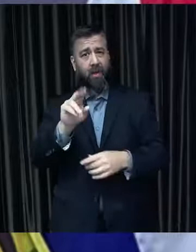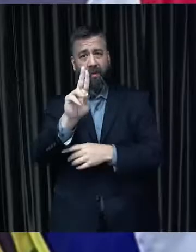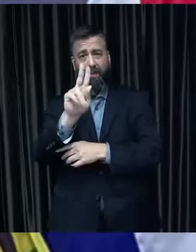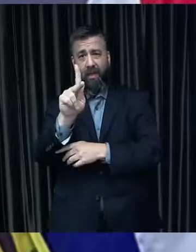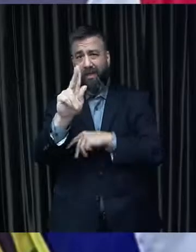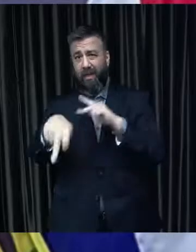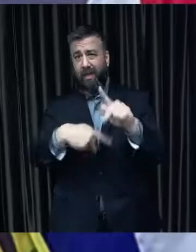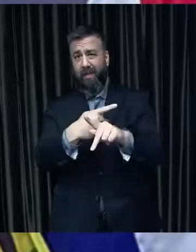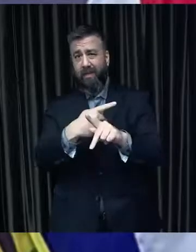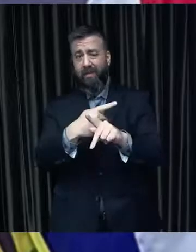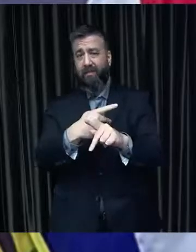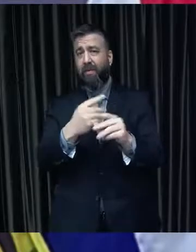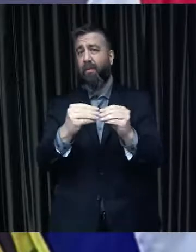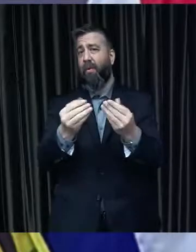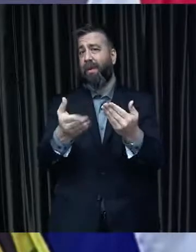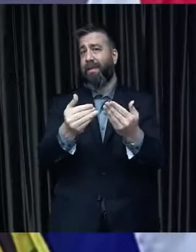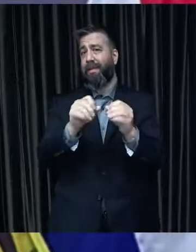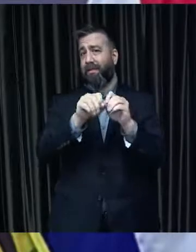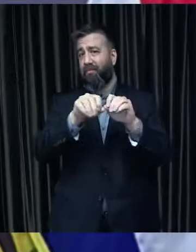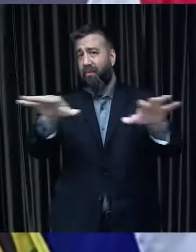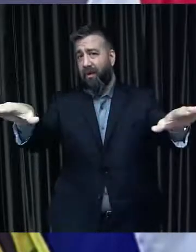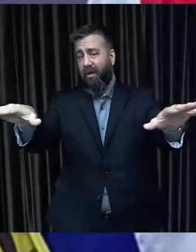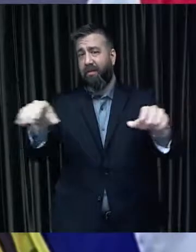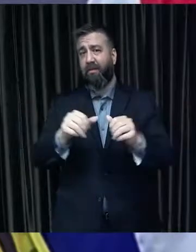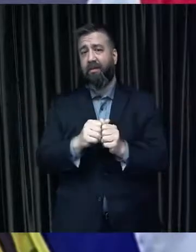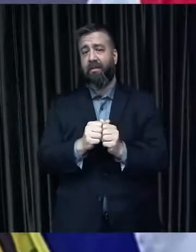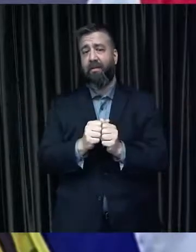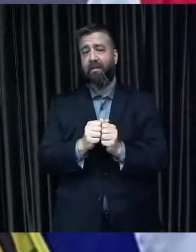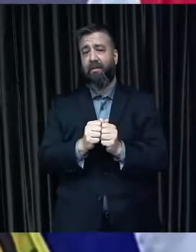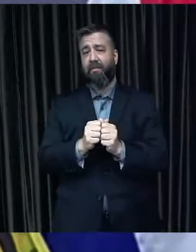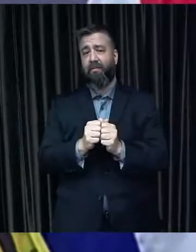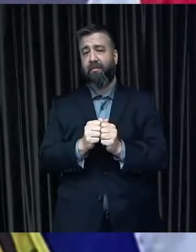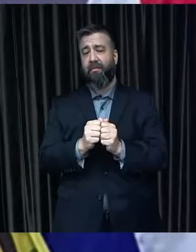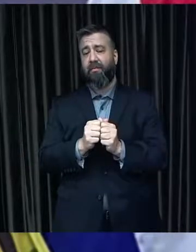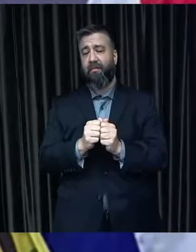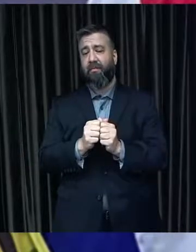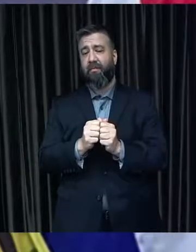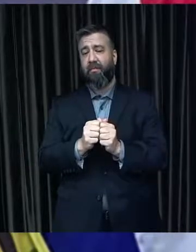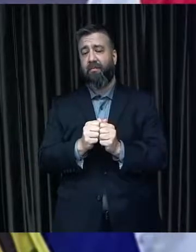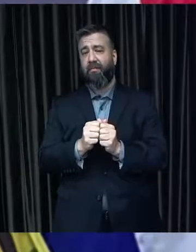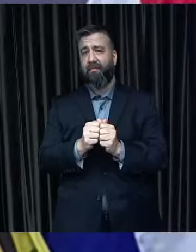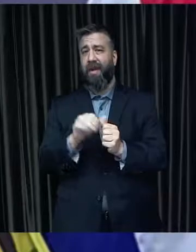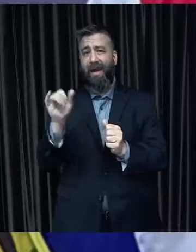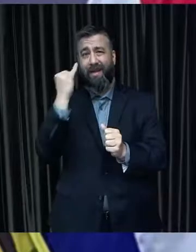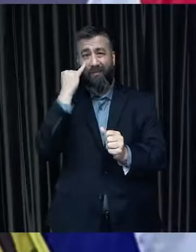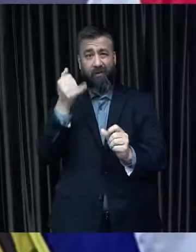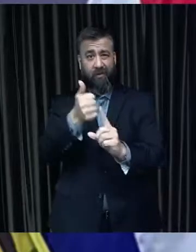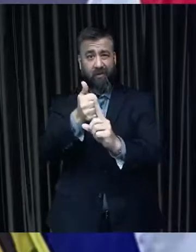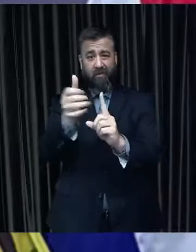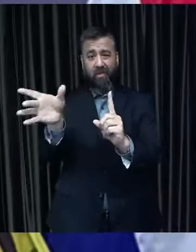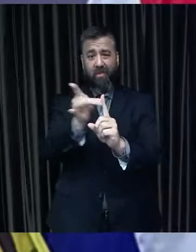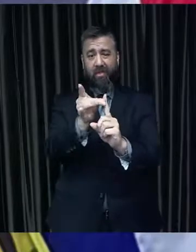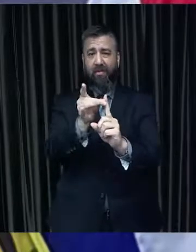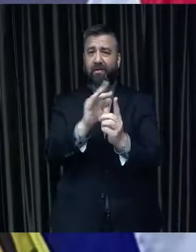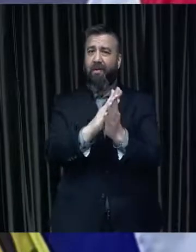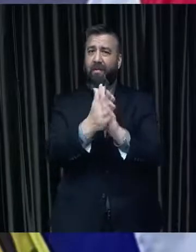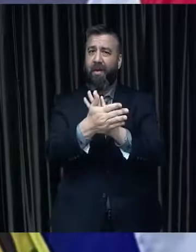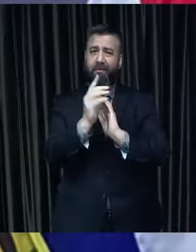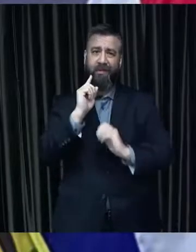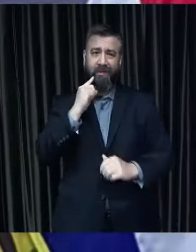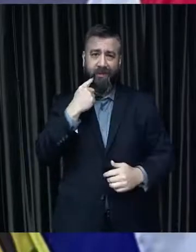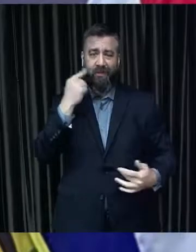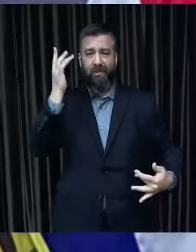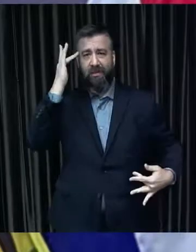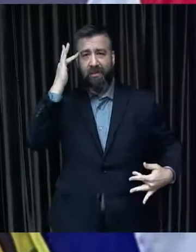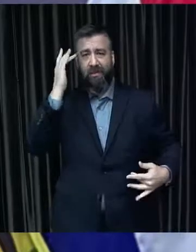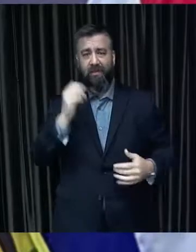more transmissible and that when it is more likely to make folks sick. So we are in a race in our